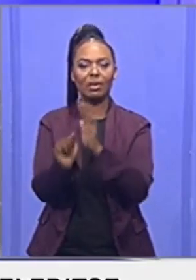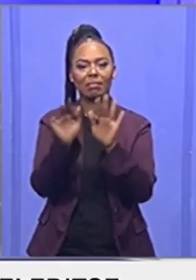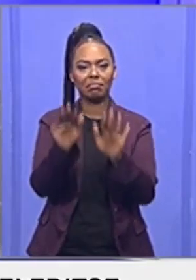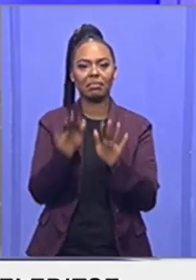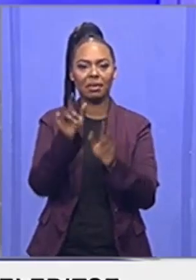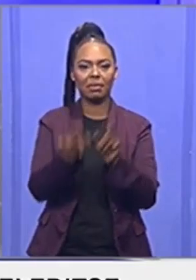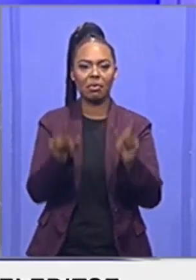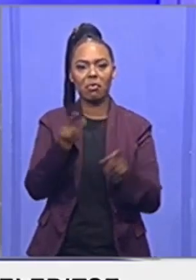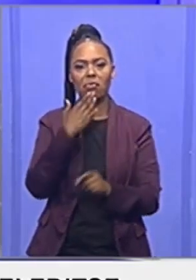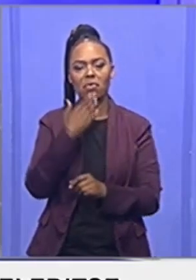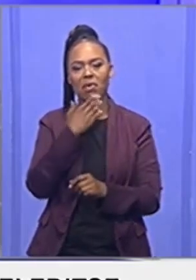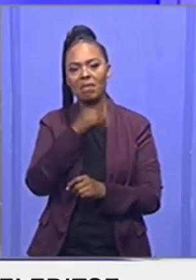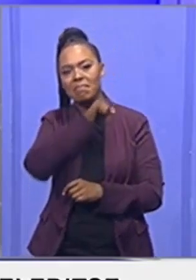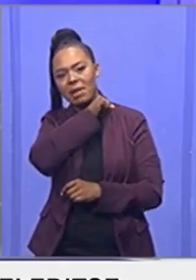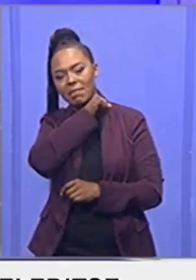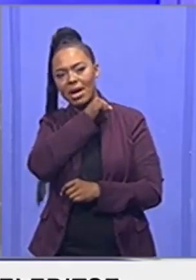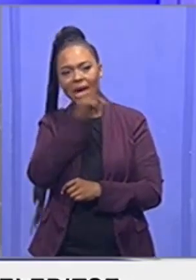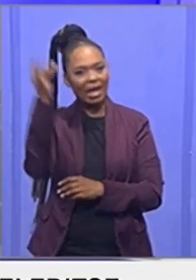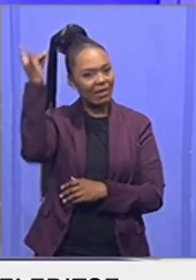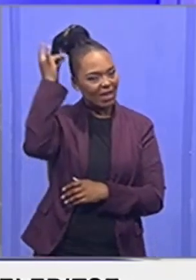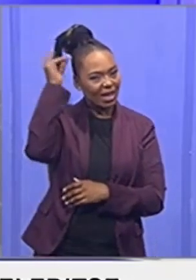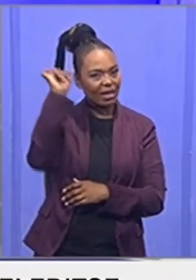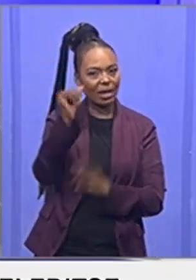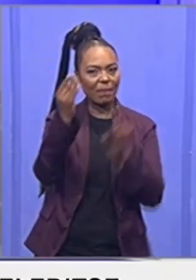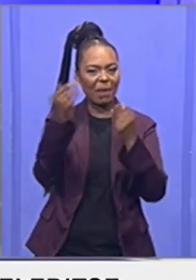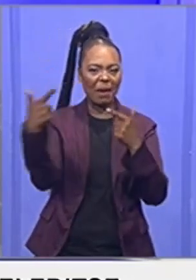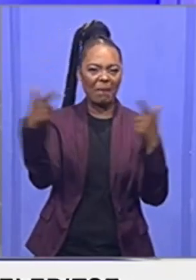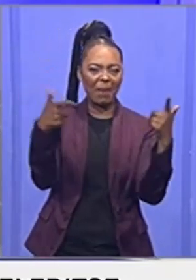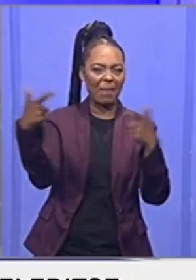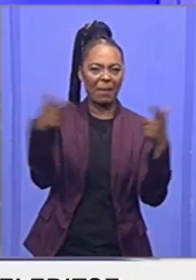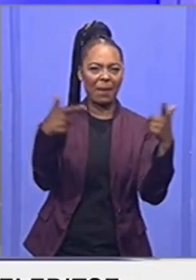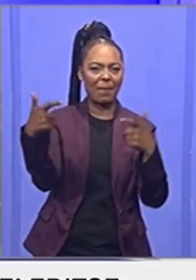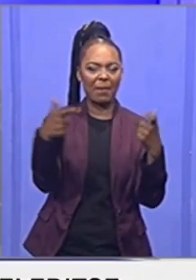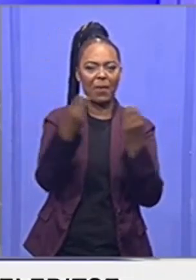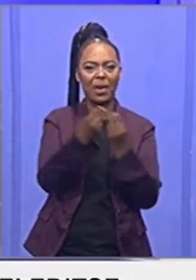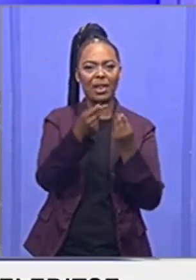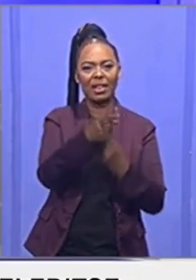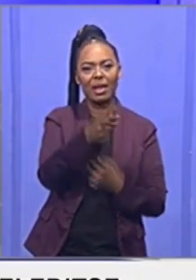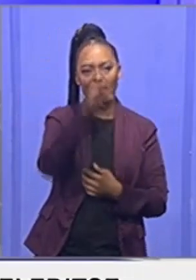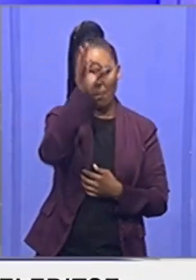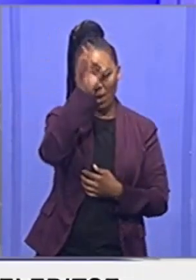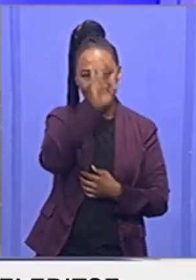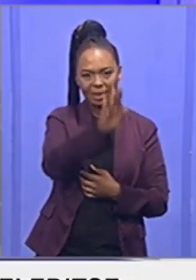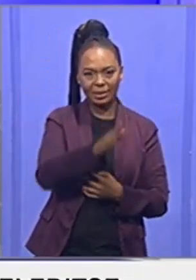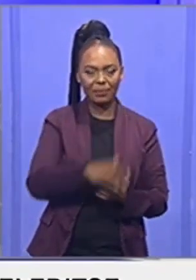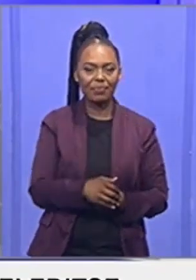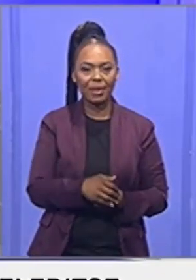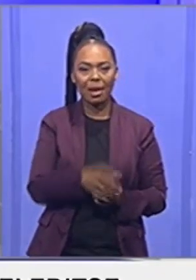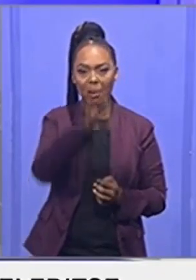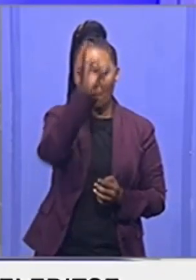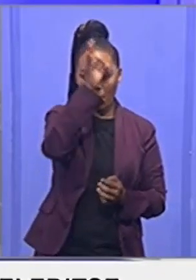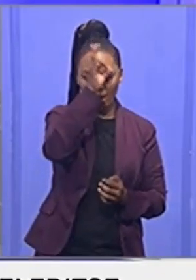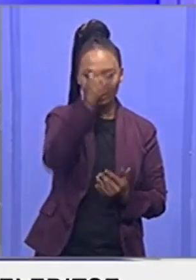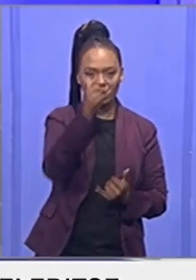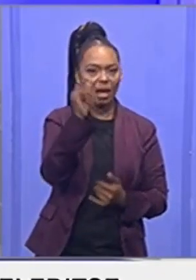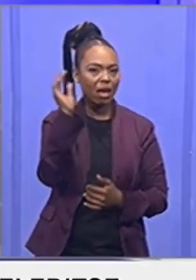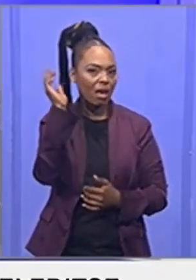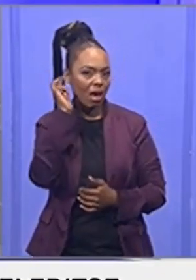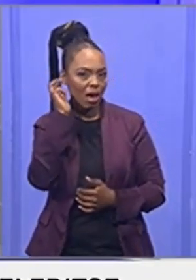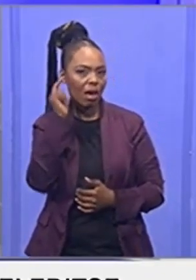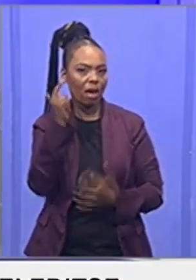kgothosa dijanaga tsa madi mo thuntshanong le sepodisi ka la botlhano wa beke e fetileng. Sepodisi se ne se lumile tsebe mme